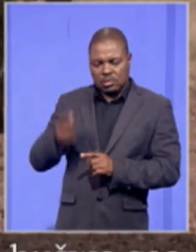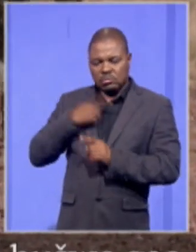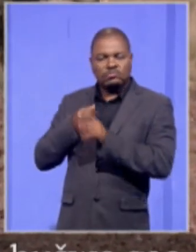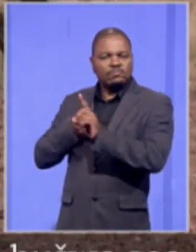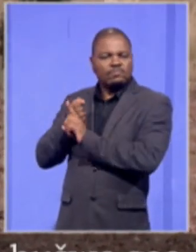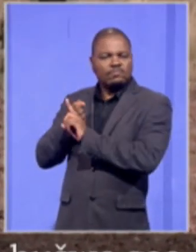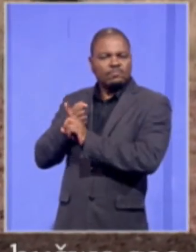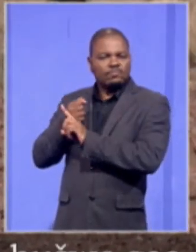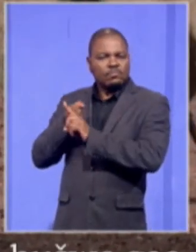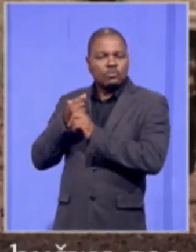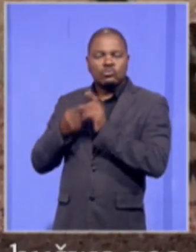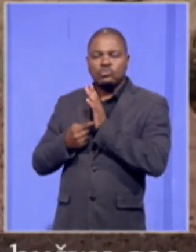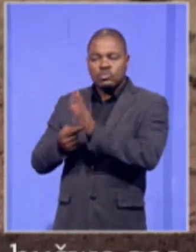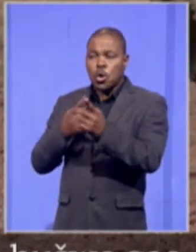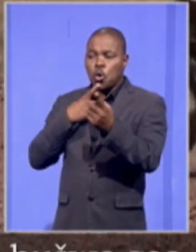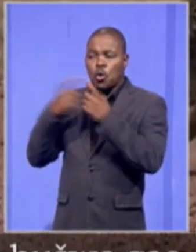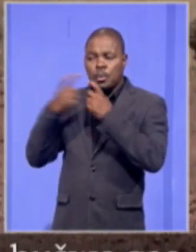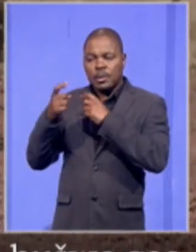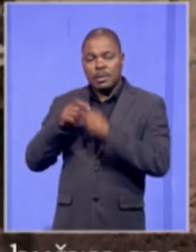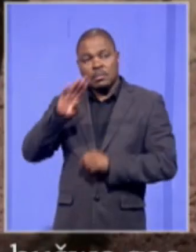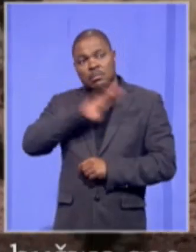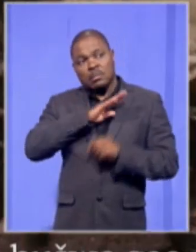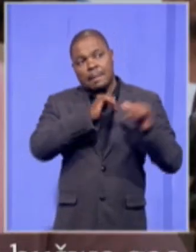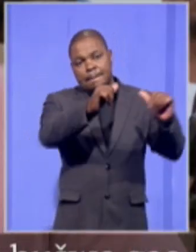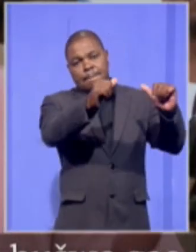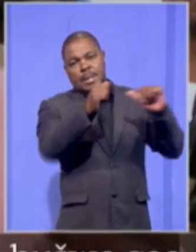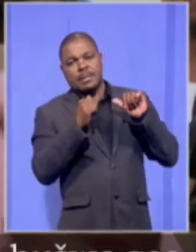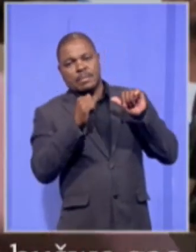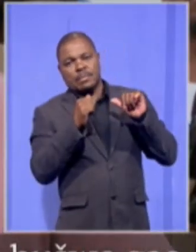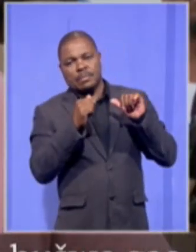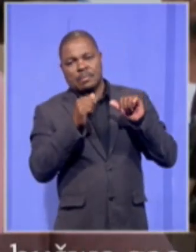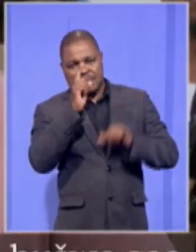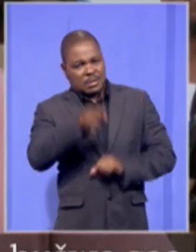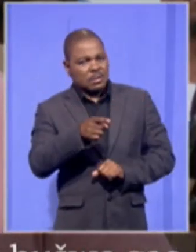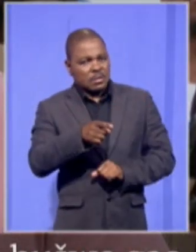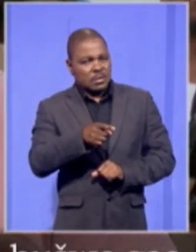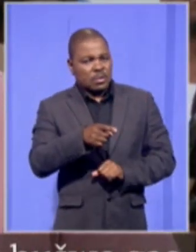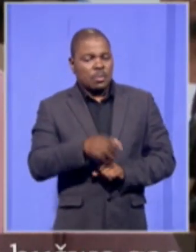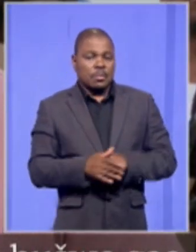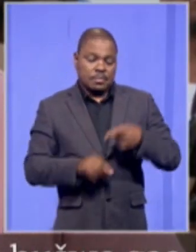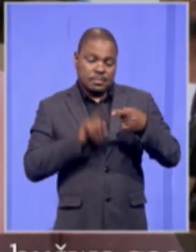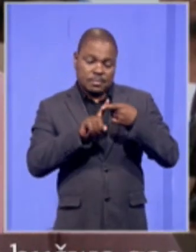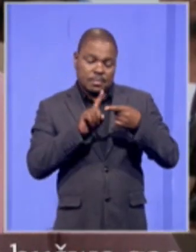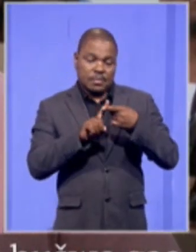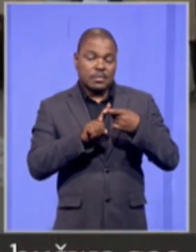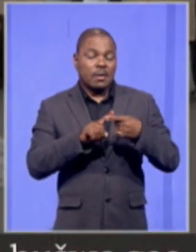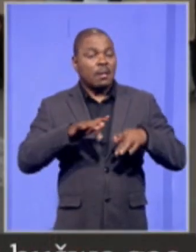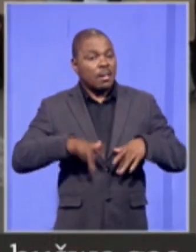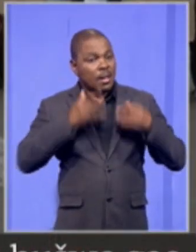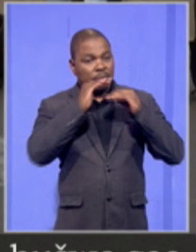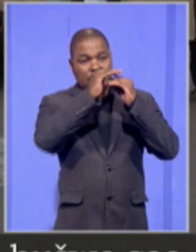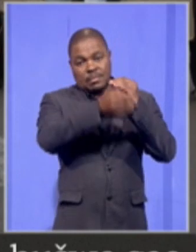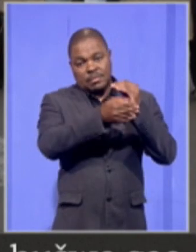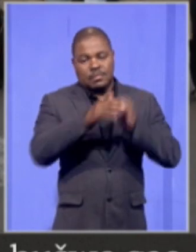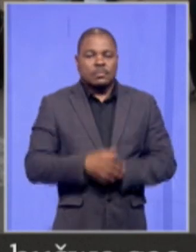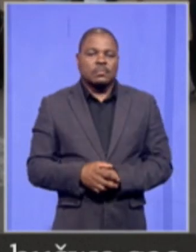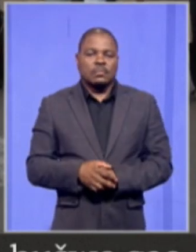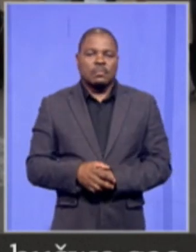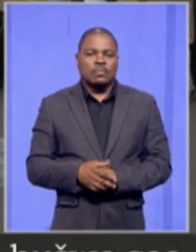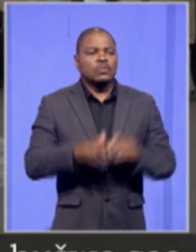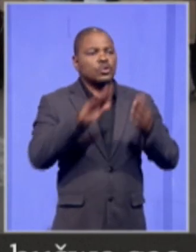teng gore a masole ba rona ba busediwe morago go dira bonnete jwa go one go seifa botshelo jwa bone. Baagi bao ba neng ba